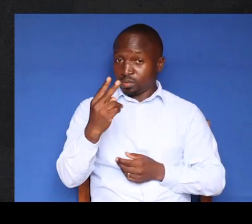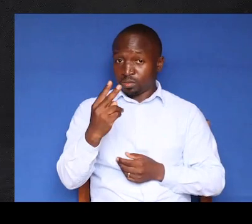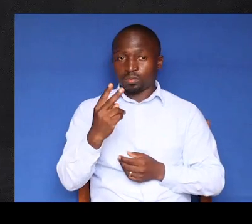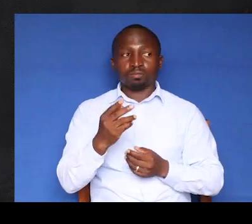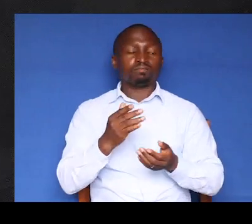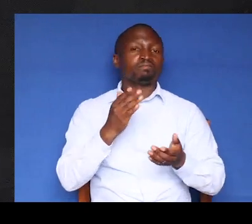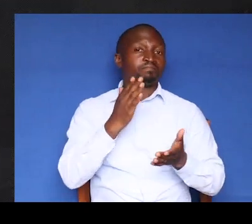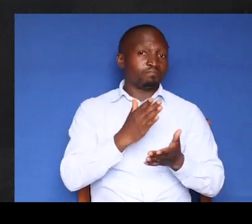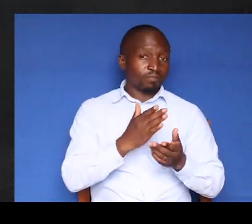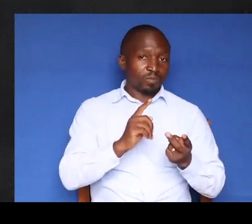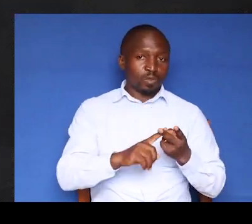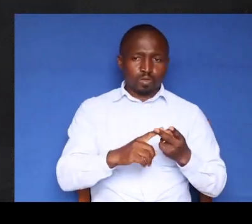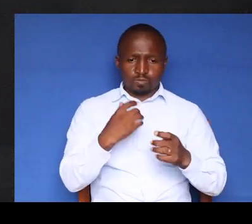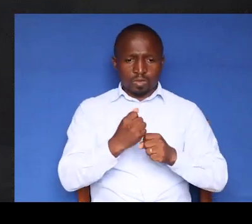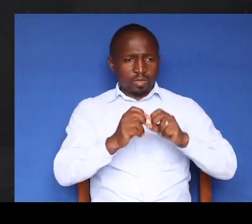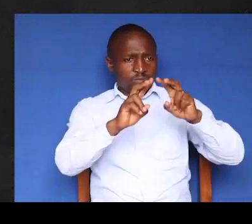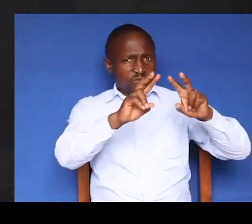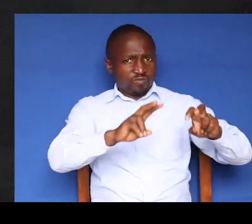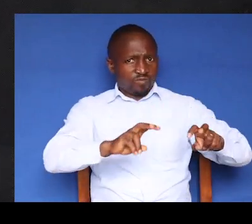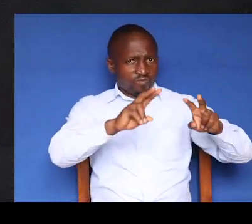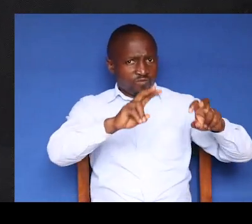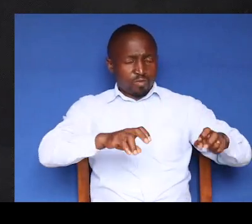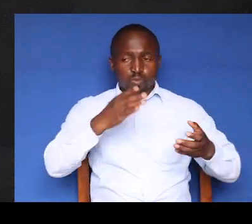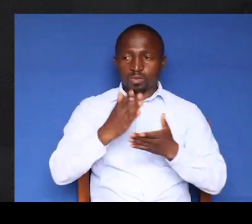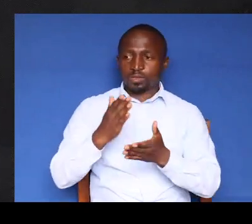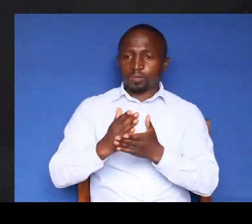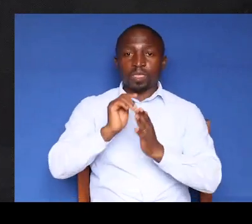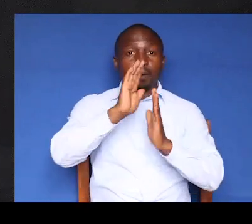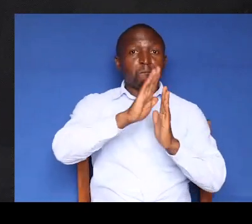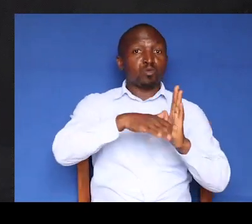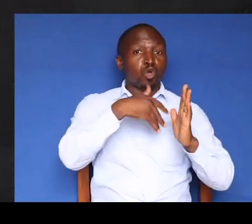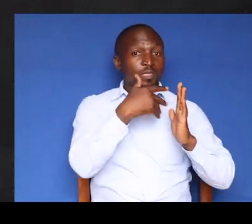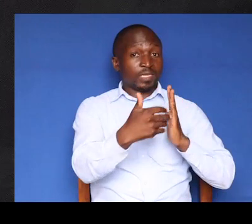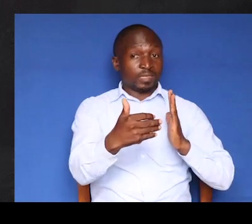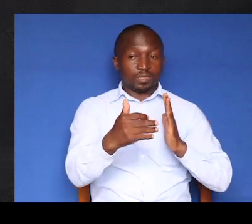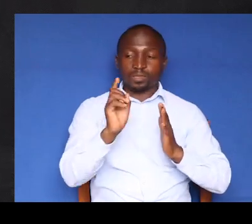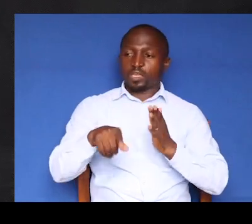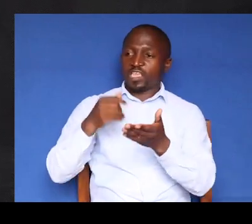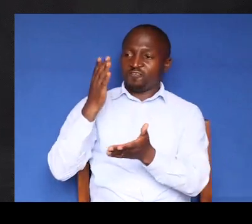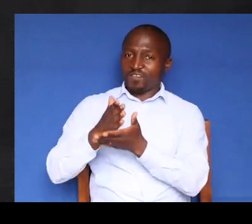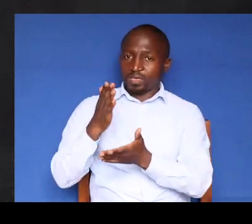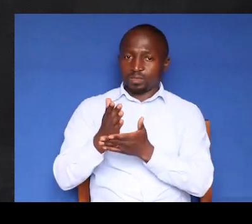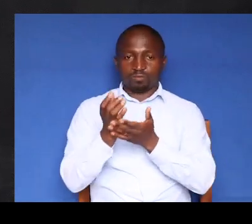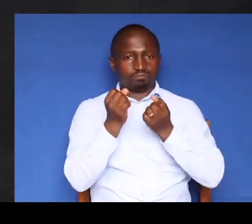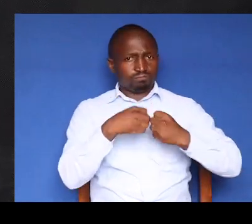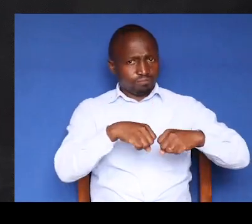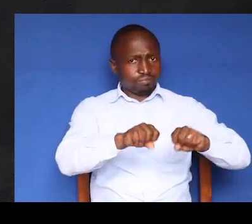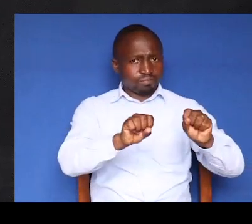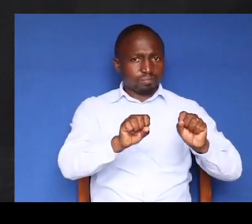to make such a study to the extent the project can be effectively